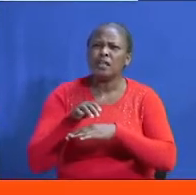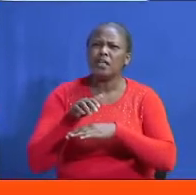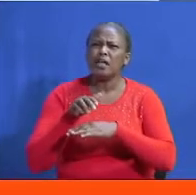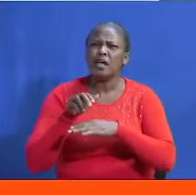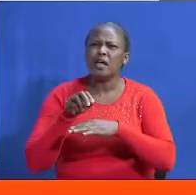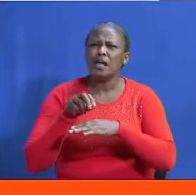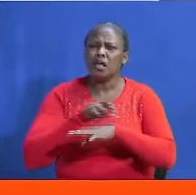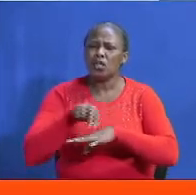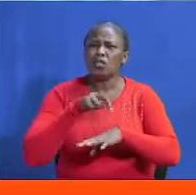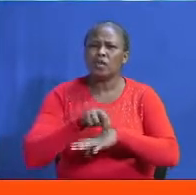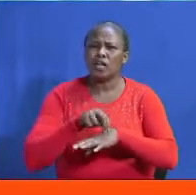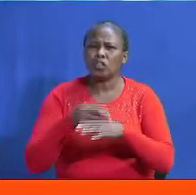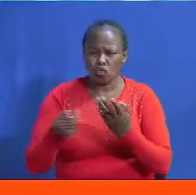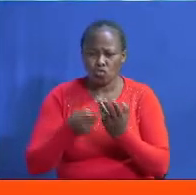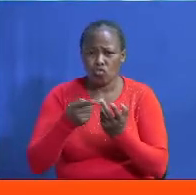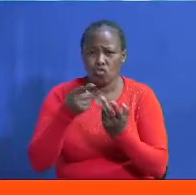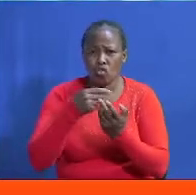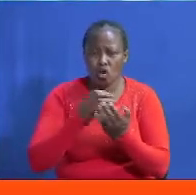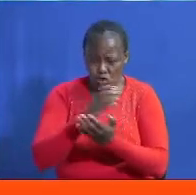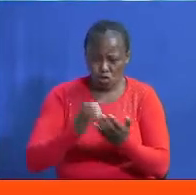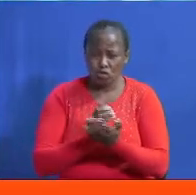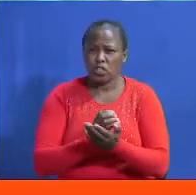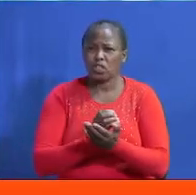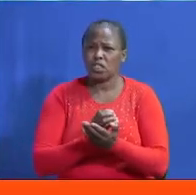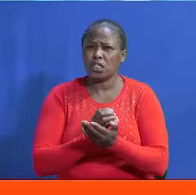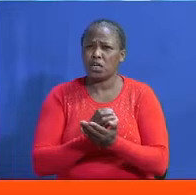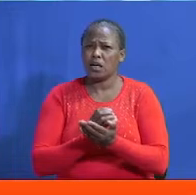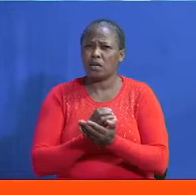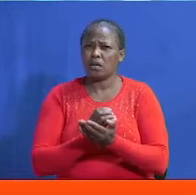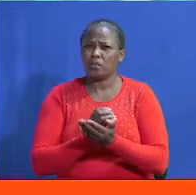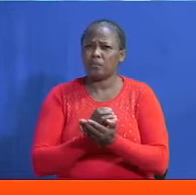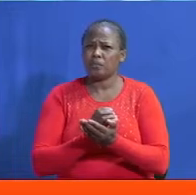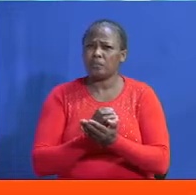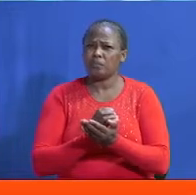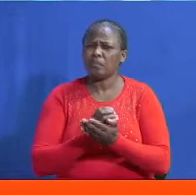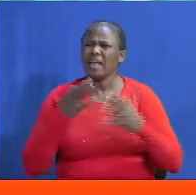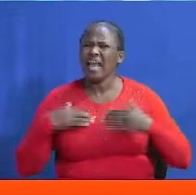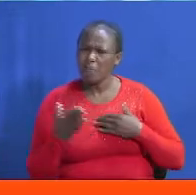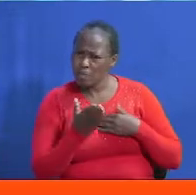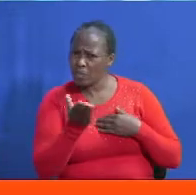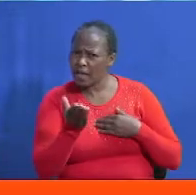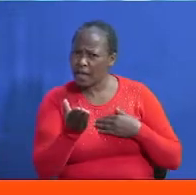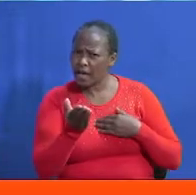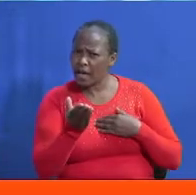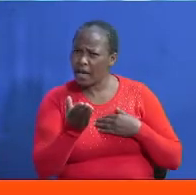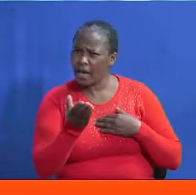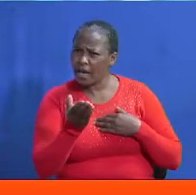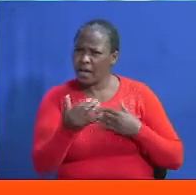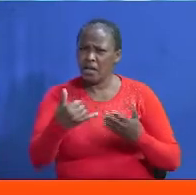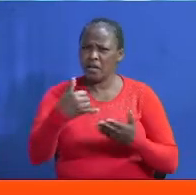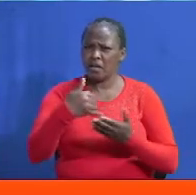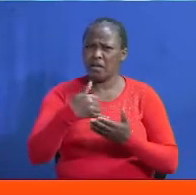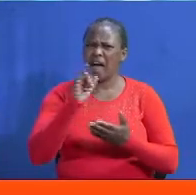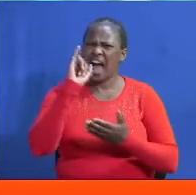Tallying Center. All right. So in the National Tallying Center, the people there, which includes